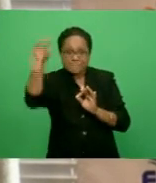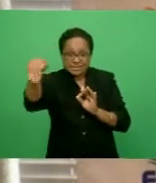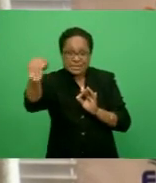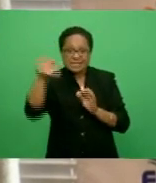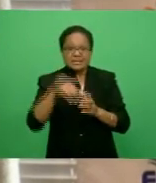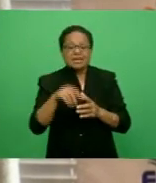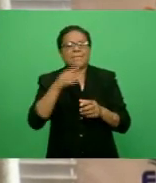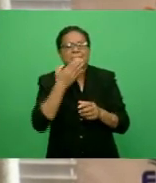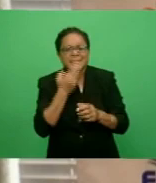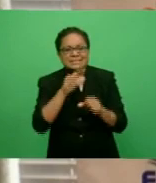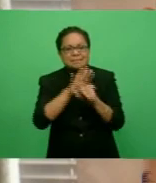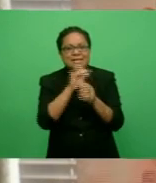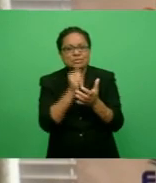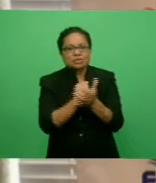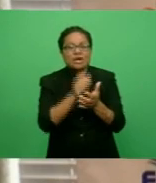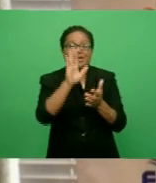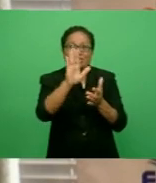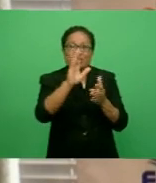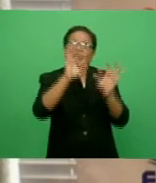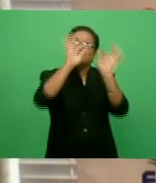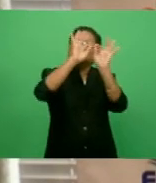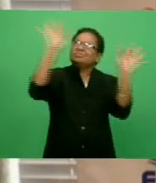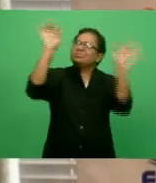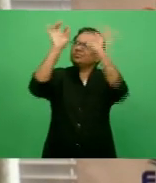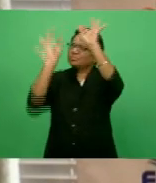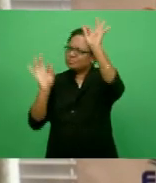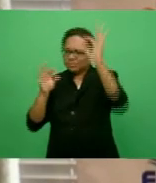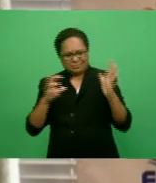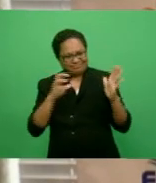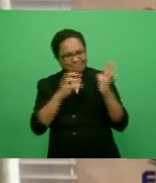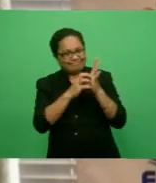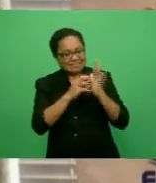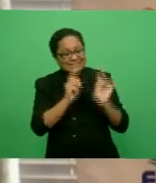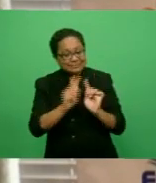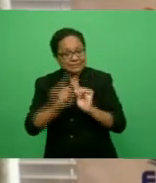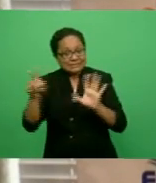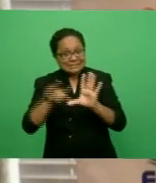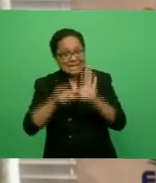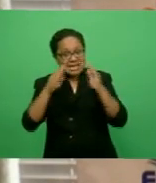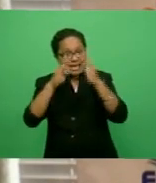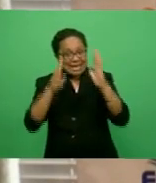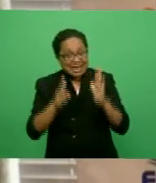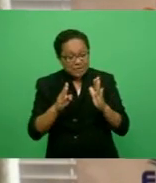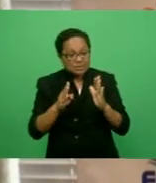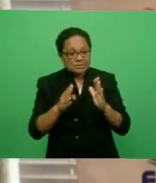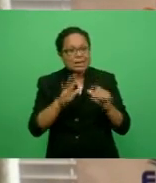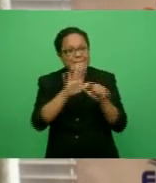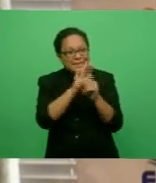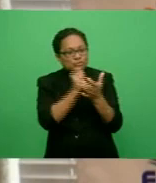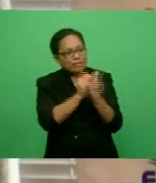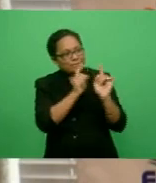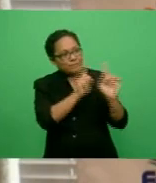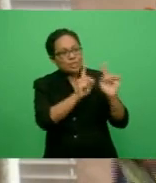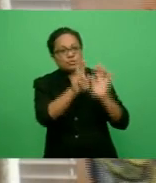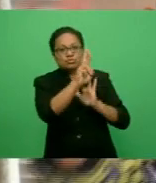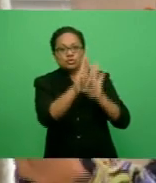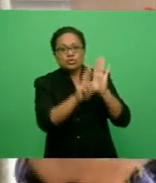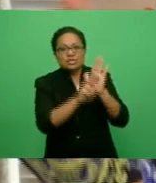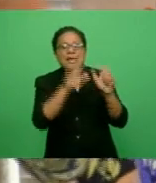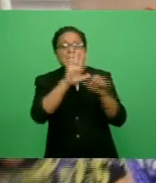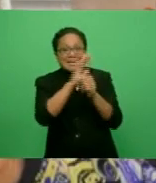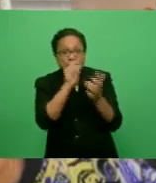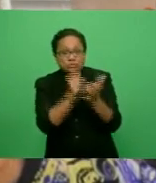that the electrical wiring within your premises, house, or whatever it may be, is up to standard. And it has not sort of